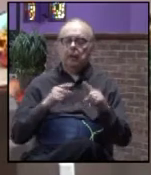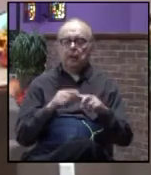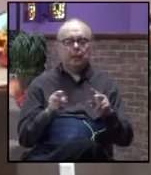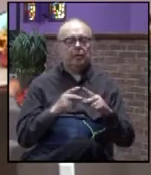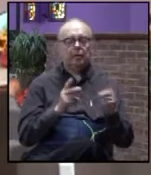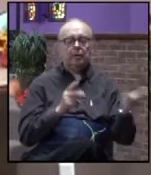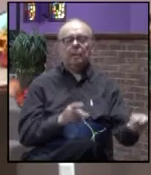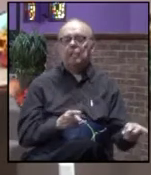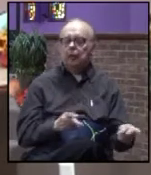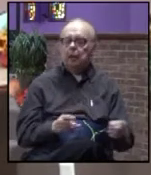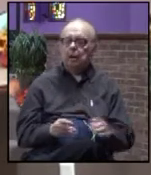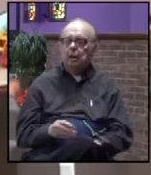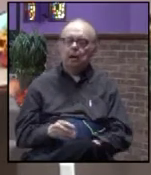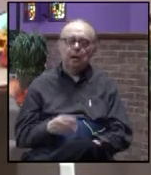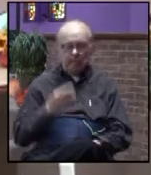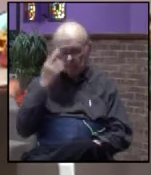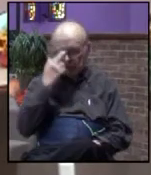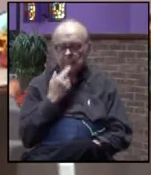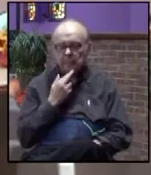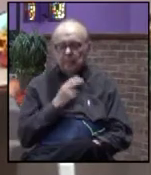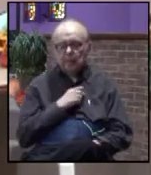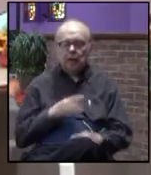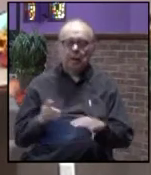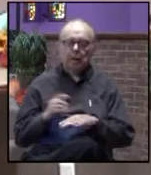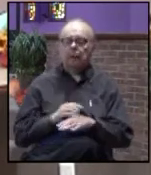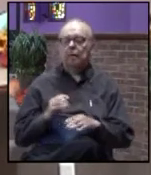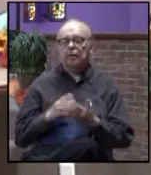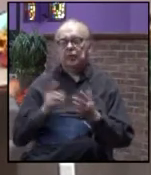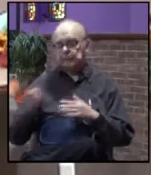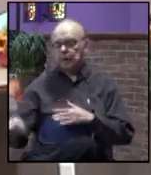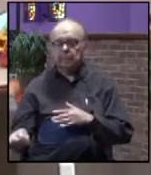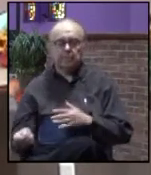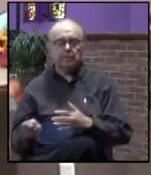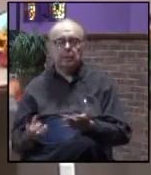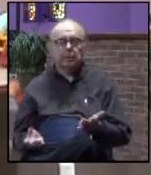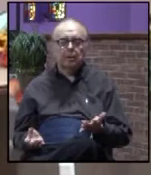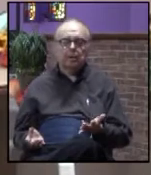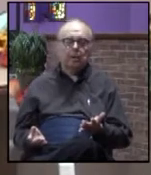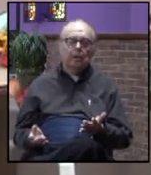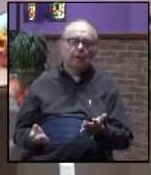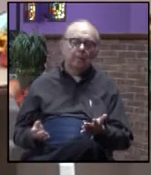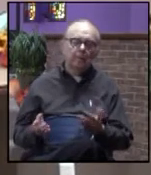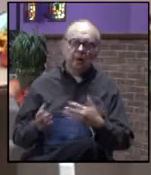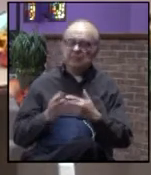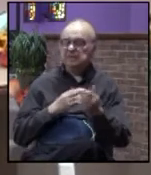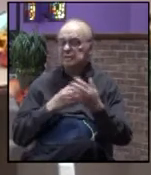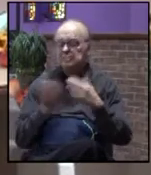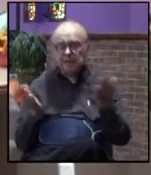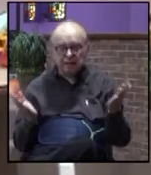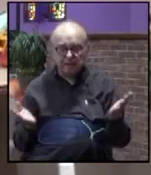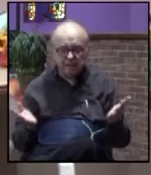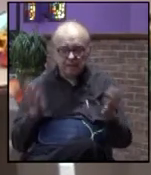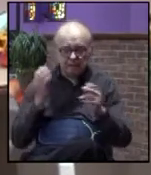part of the Roman kingdom or this part of the Roman kingdom, it doesn't matter. Every one of